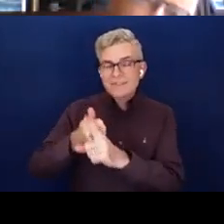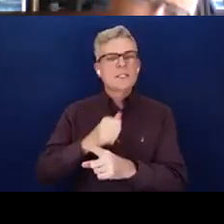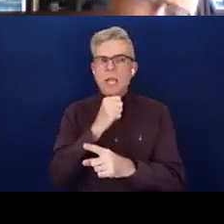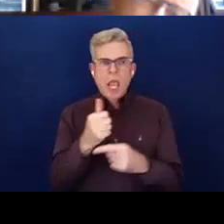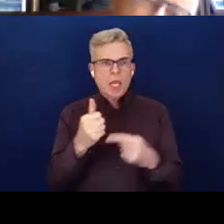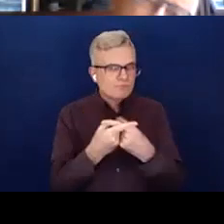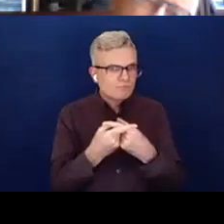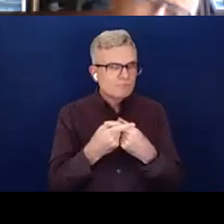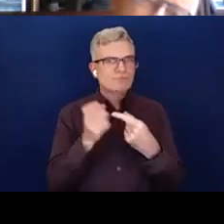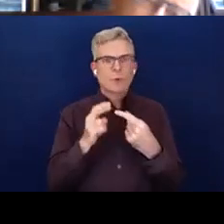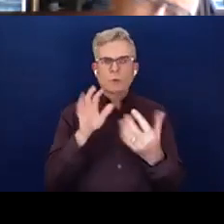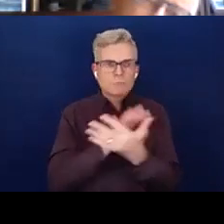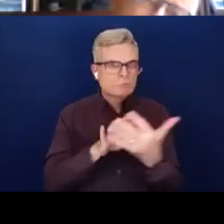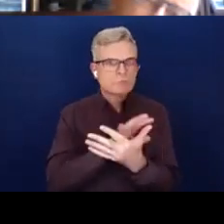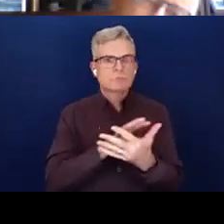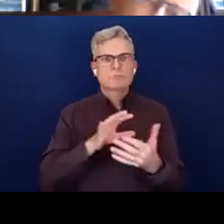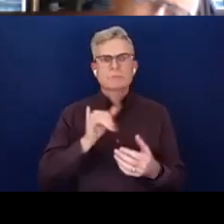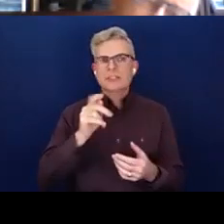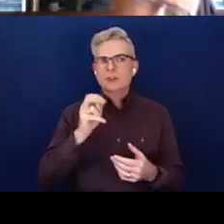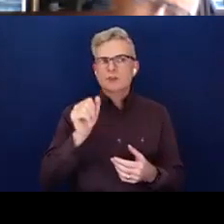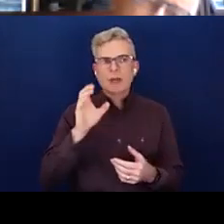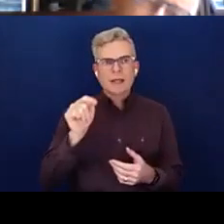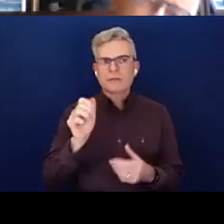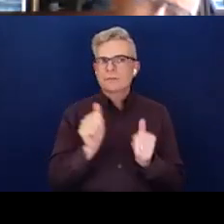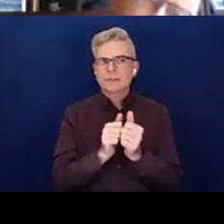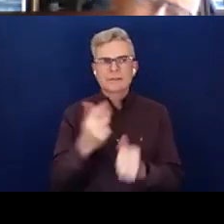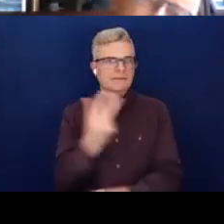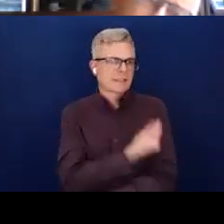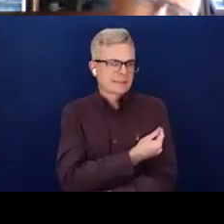we know that people are of color,